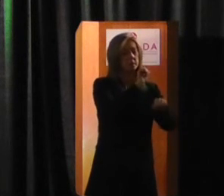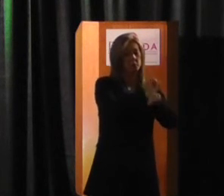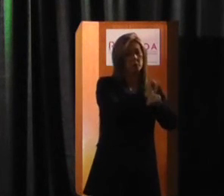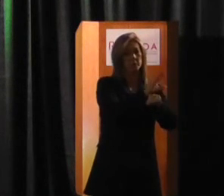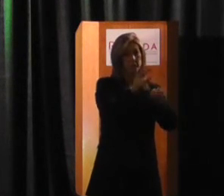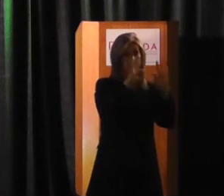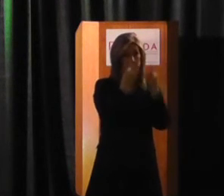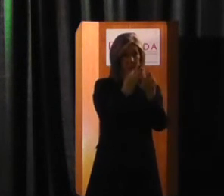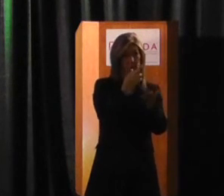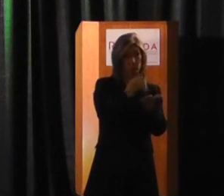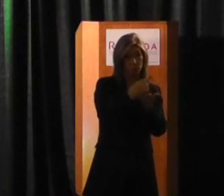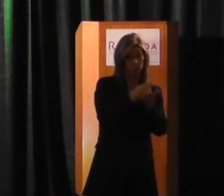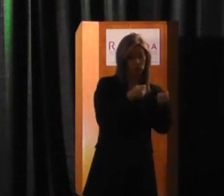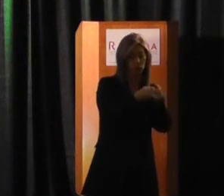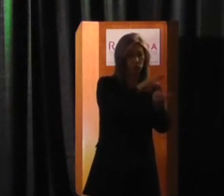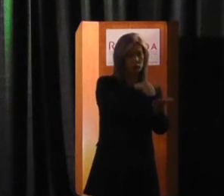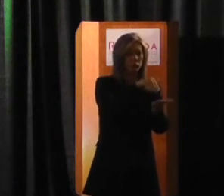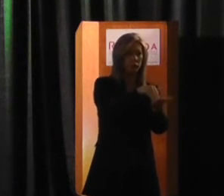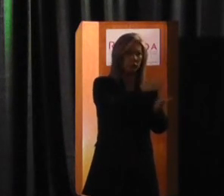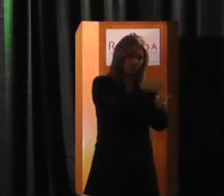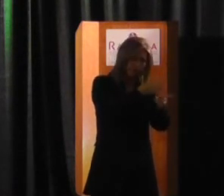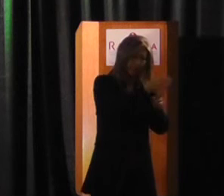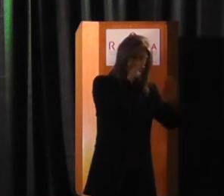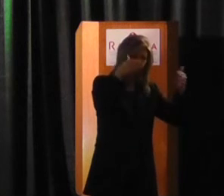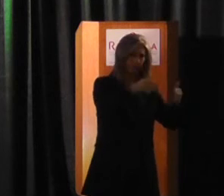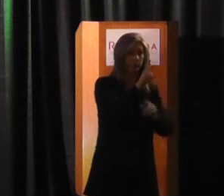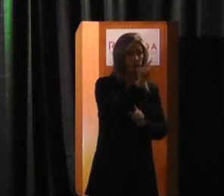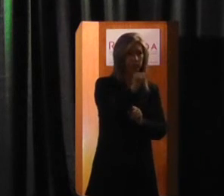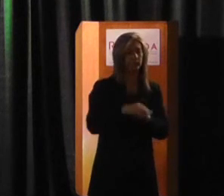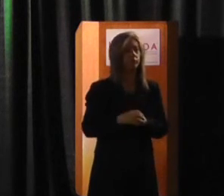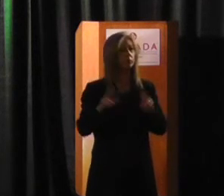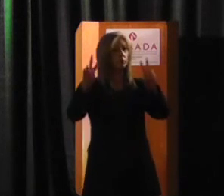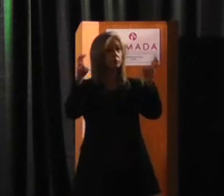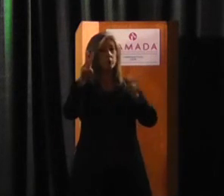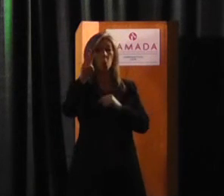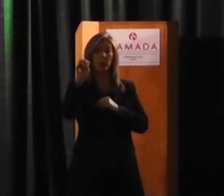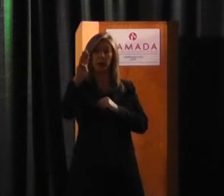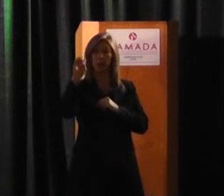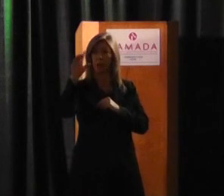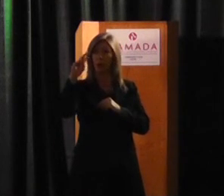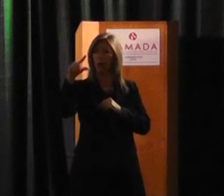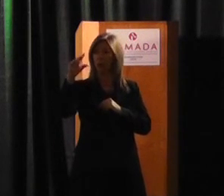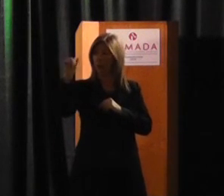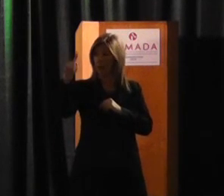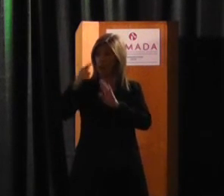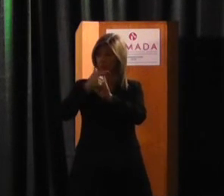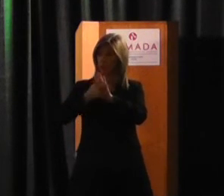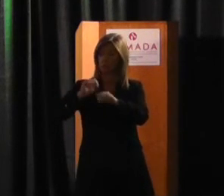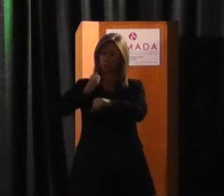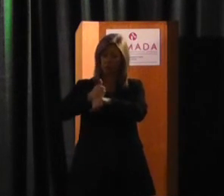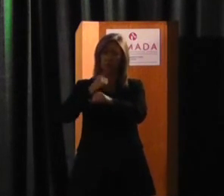Resource Center that specializes in disability. The We Belong app helps make the business case for hiring people with